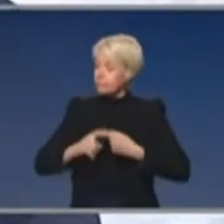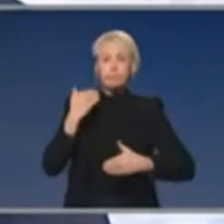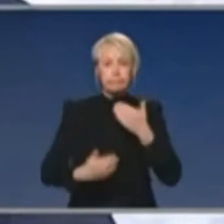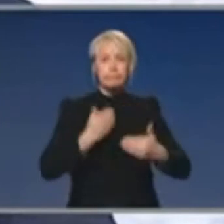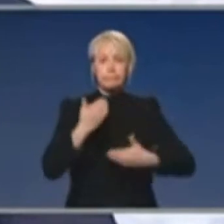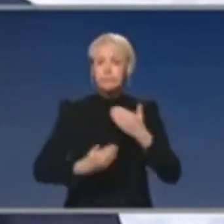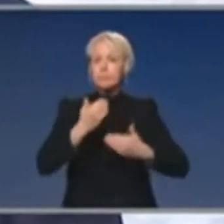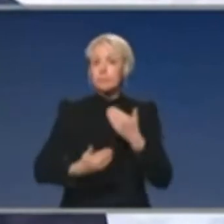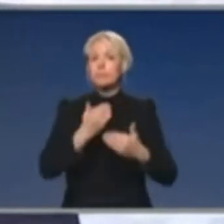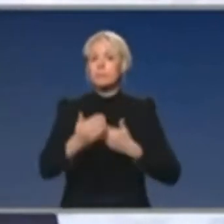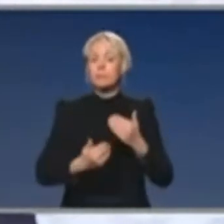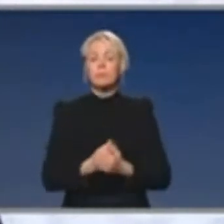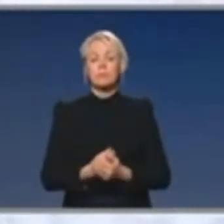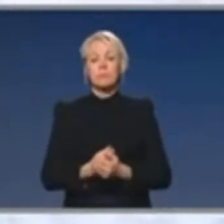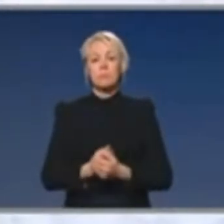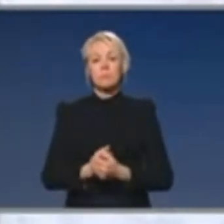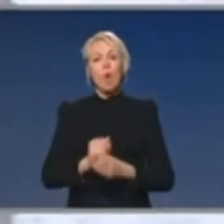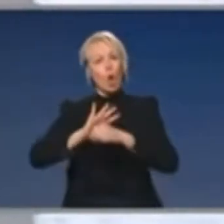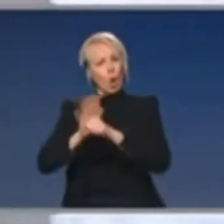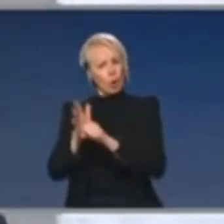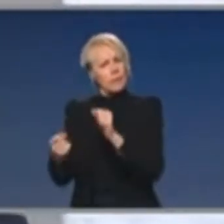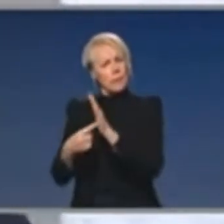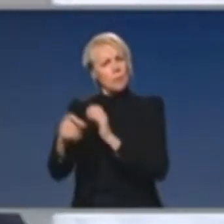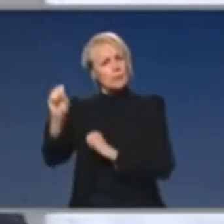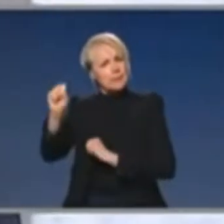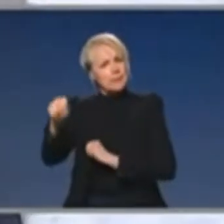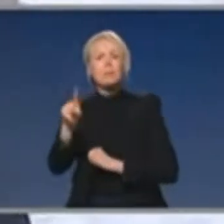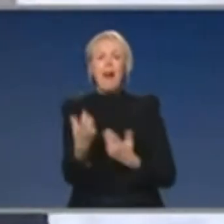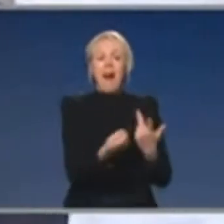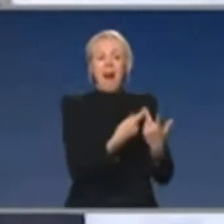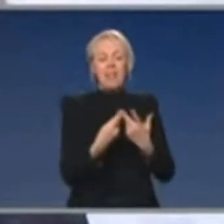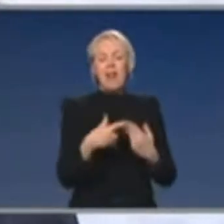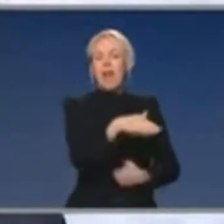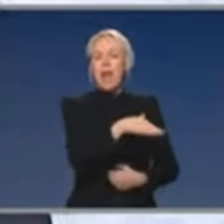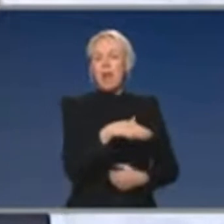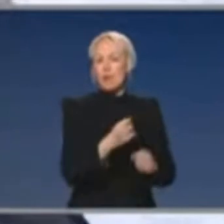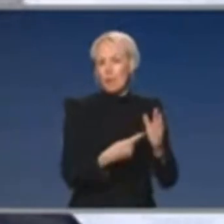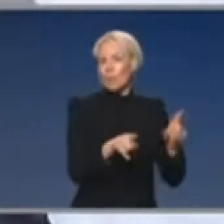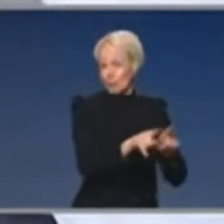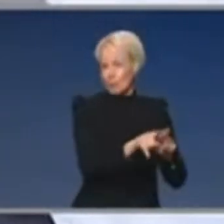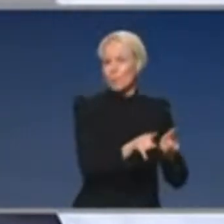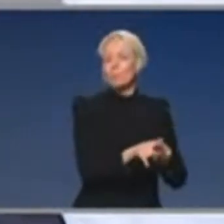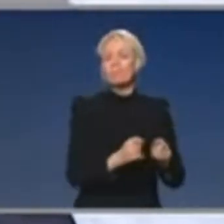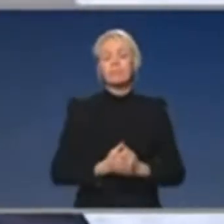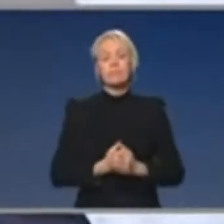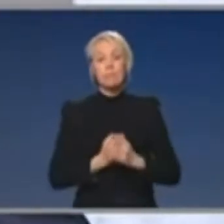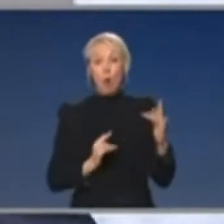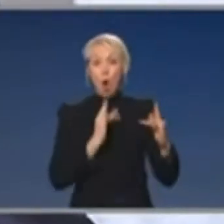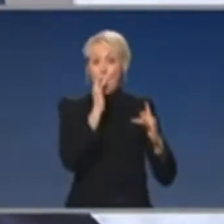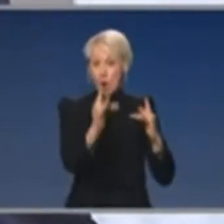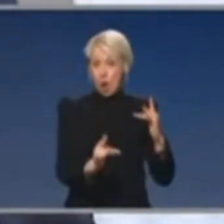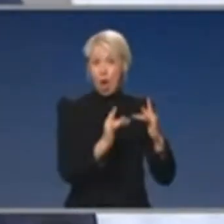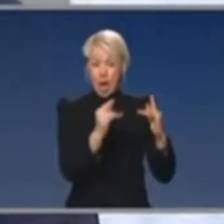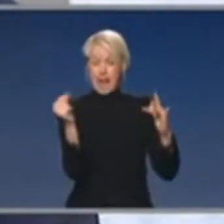are many other issues as a government we must address. The digital economy is our